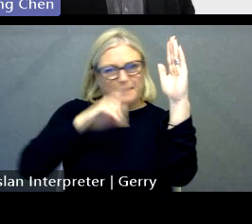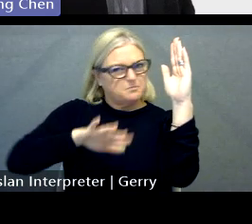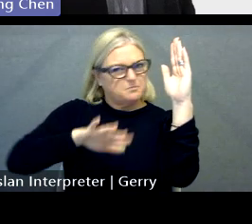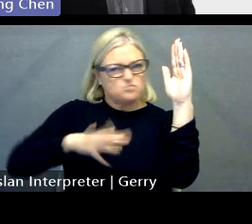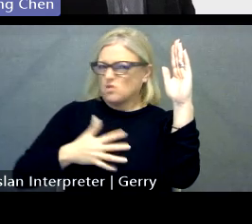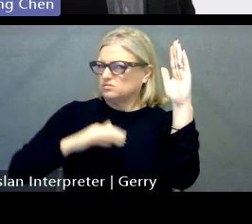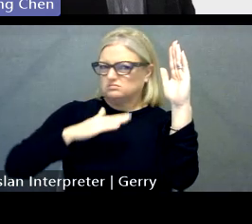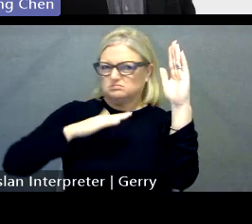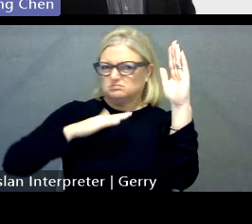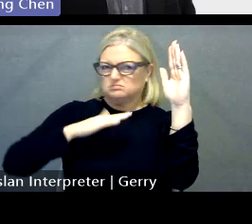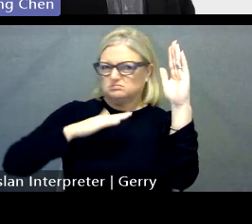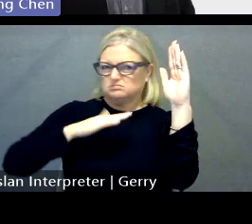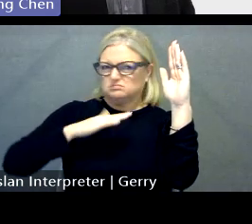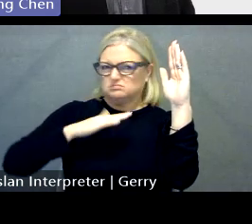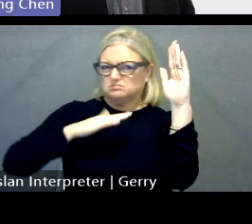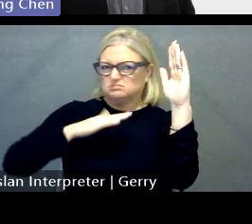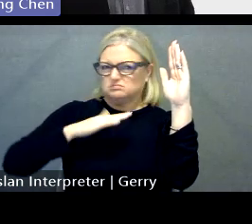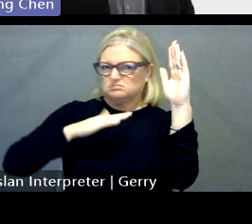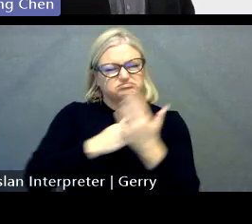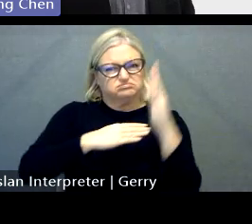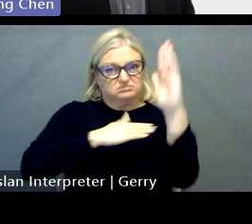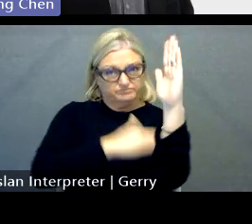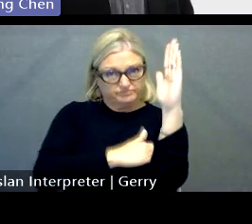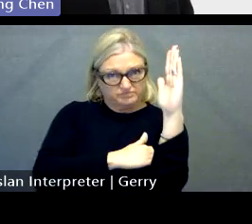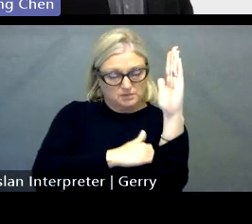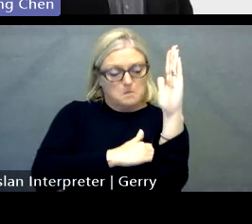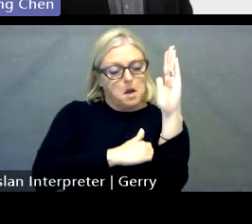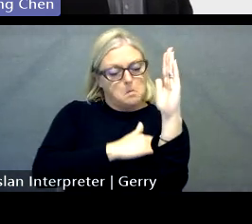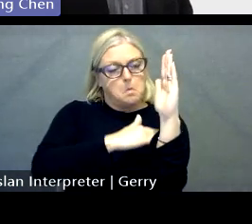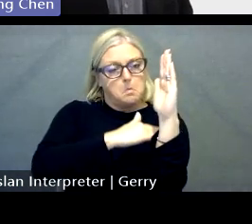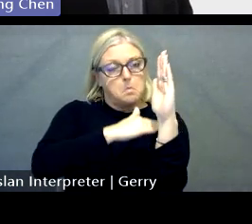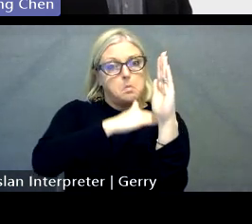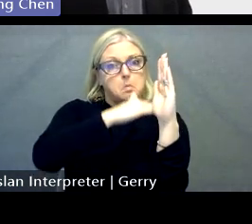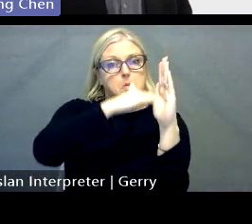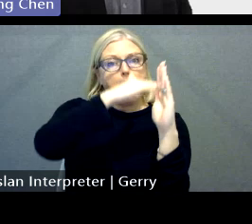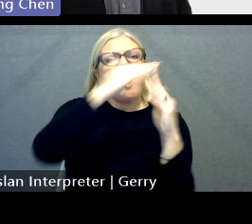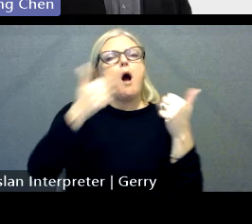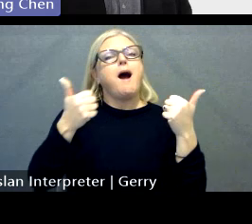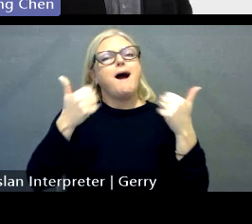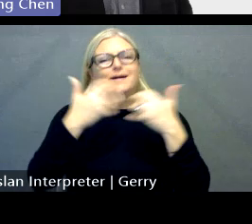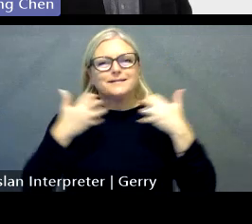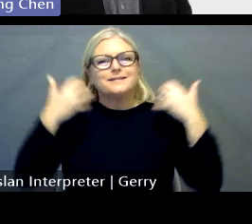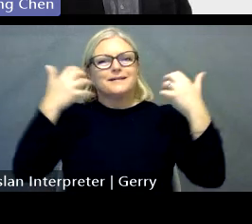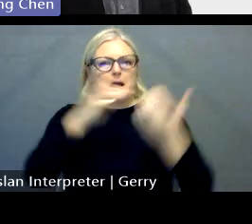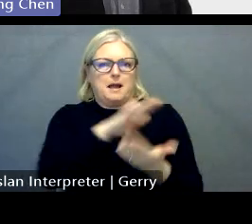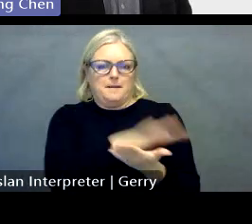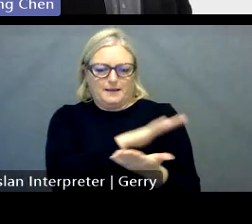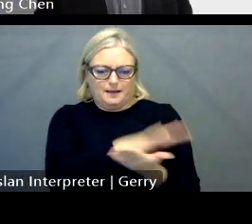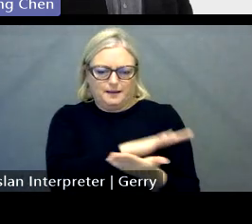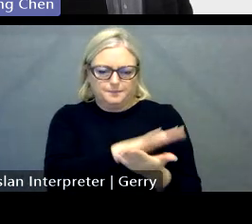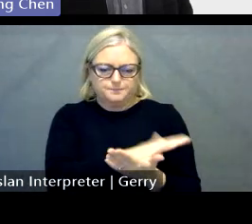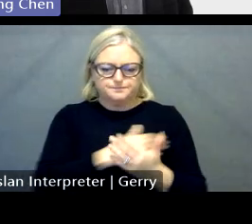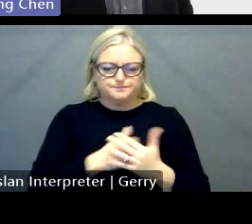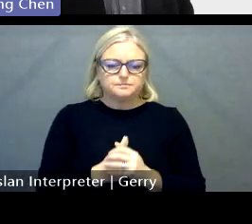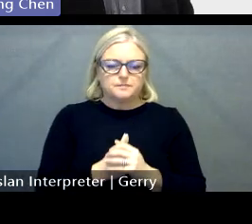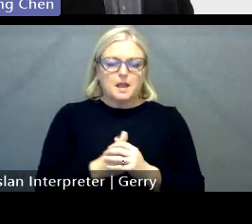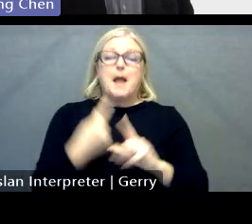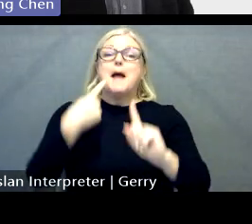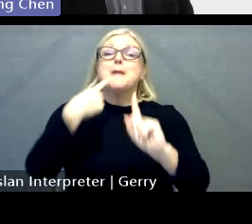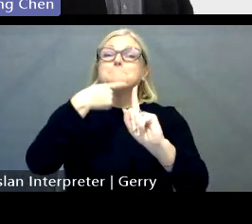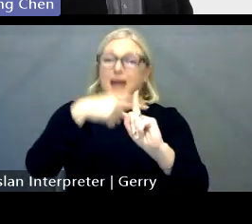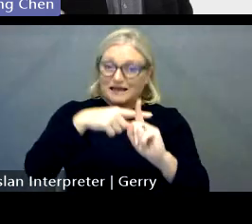preference-based health-related quality of life instrument. In those cases, 0 likely to be anchored onto death. Here, the